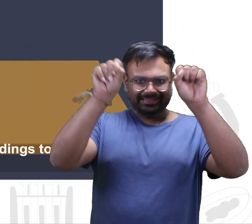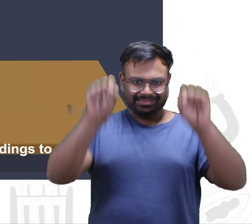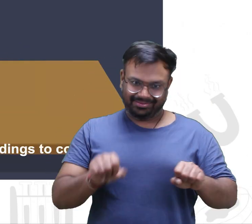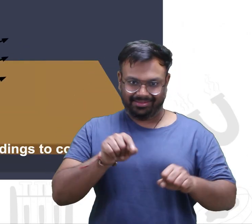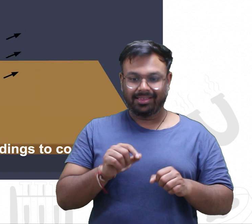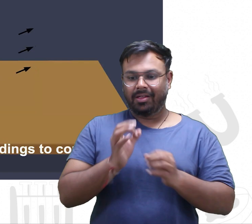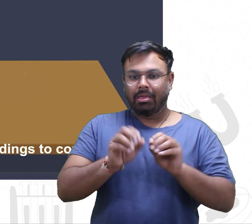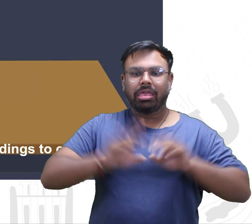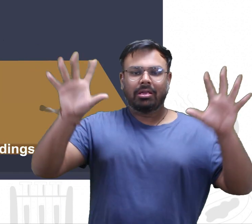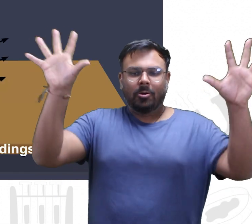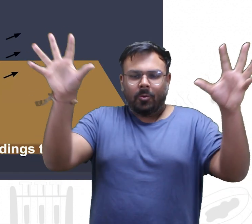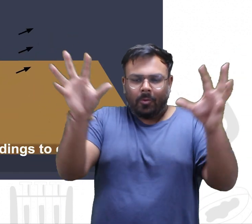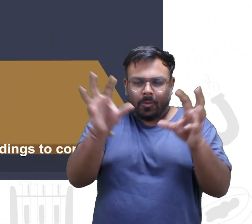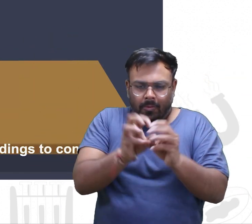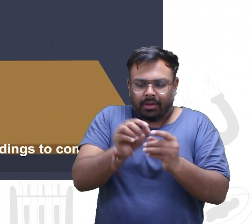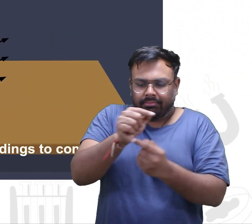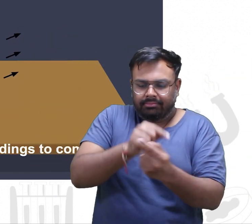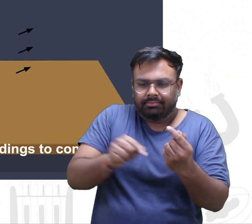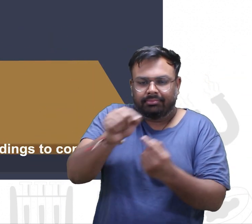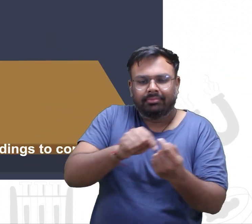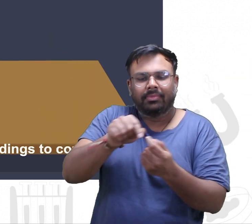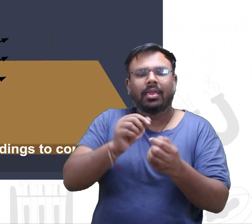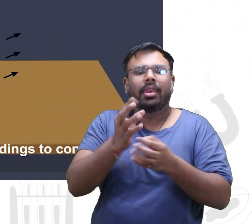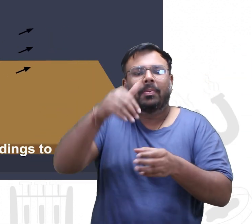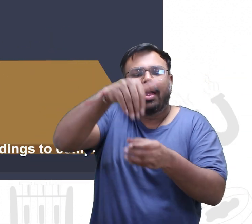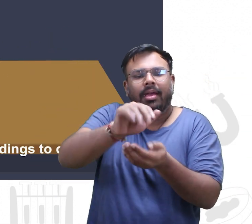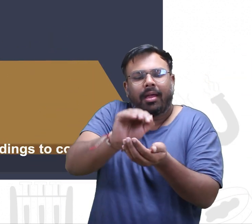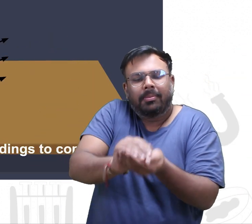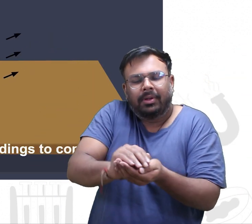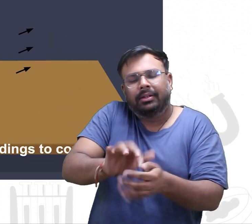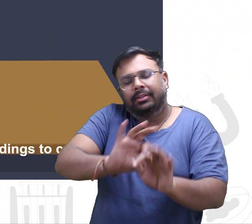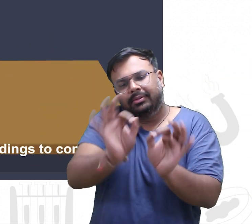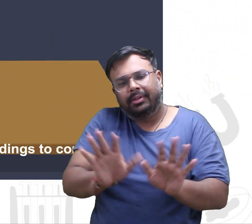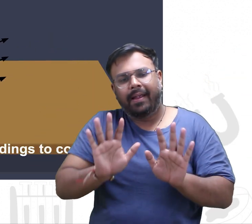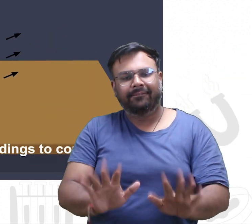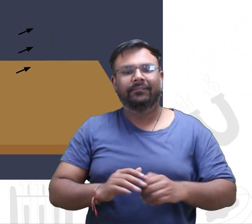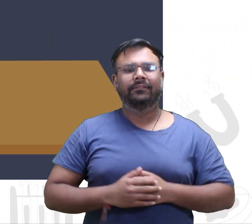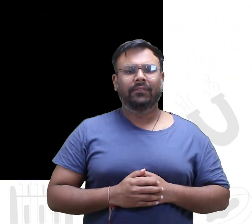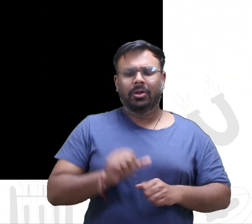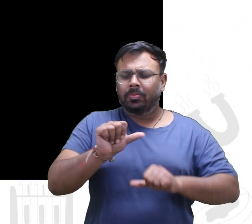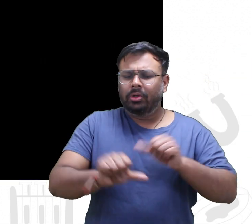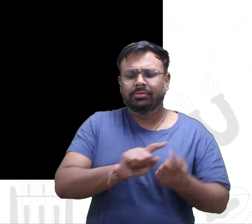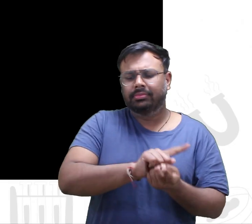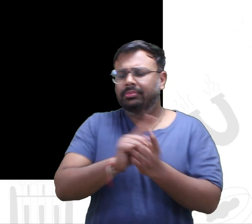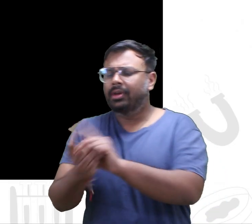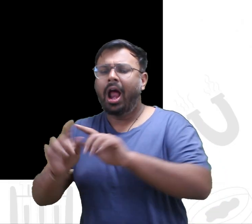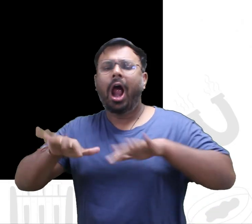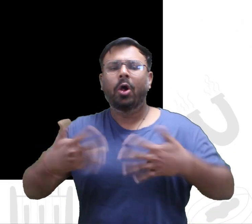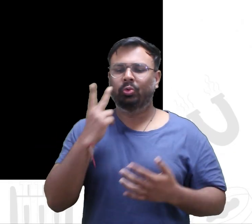the system must absorb heat from the surroundings to compensate for the energy deficit, and the reaction